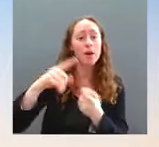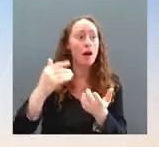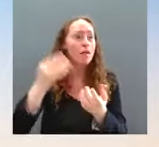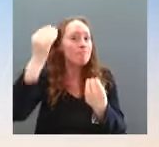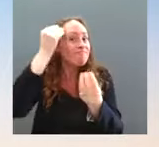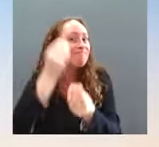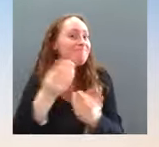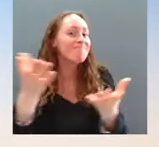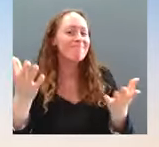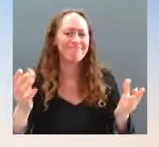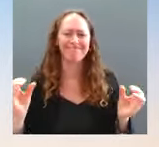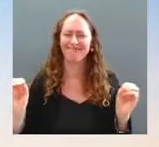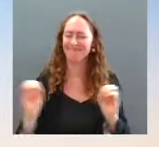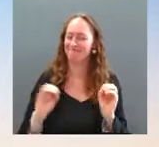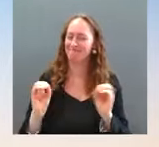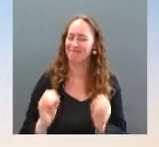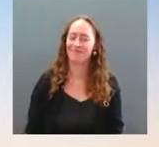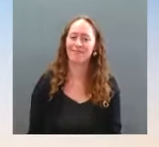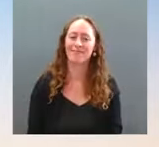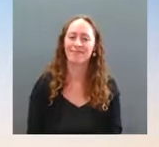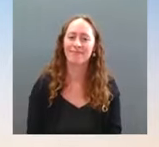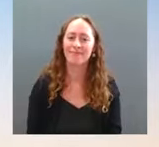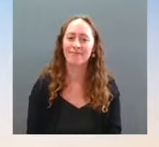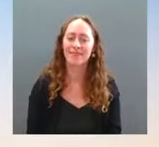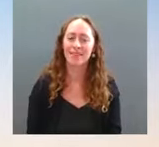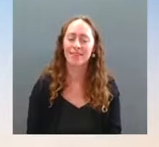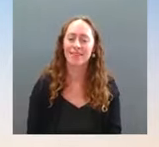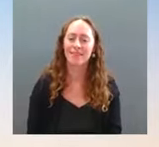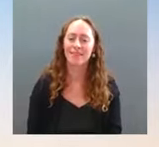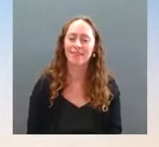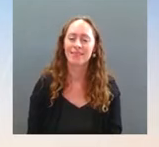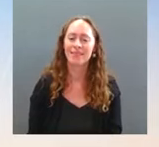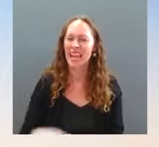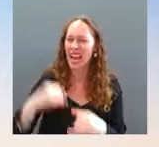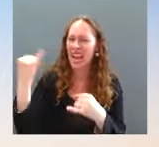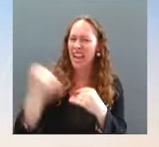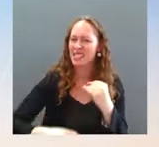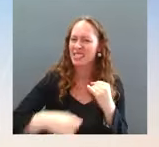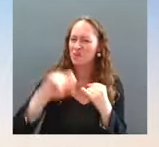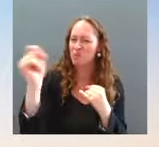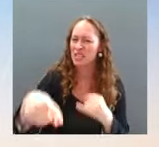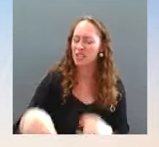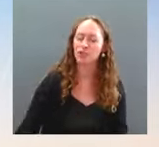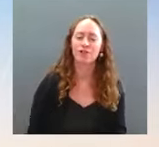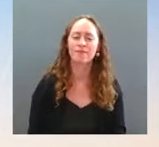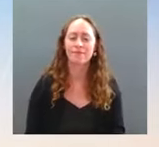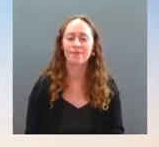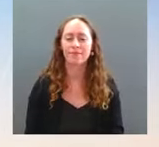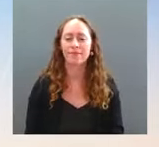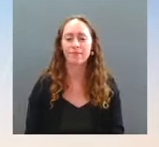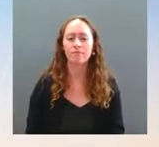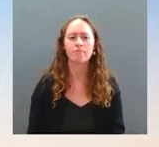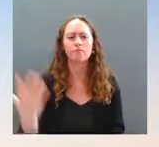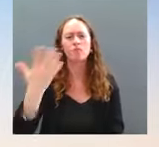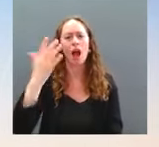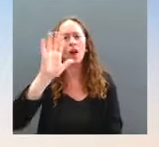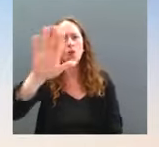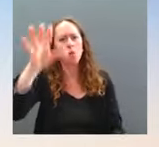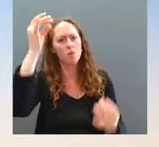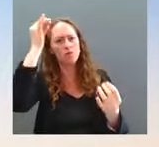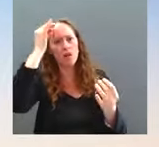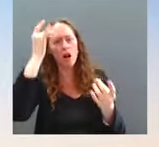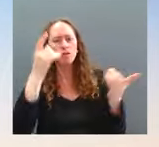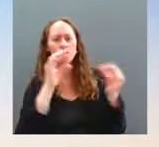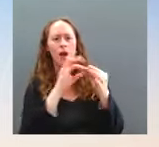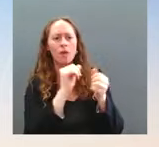Yes. What is this administration response to Israel for their role as mediator in this Russia Ukraine crisis? And I have a follow-up